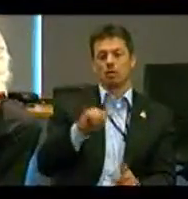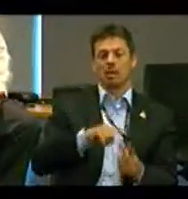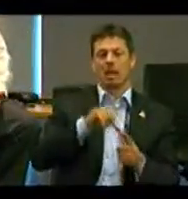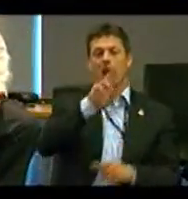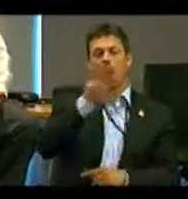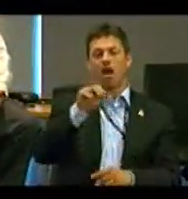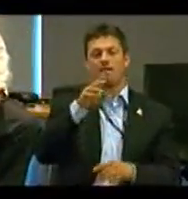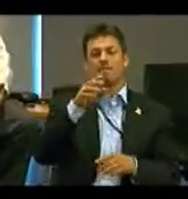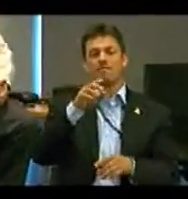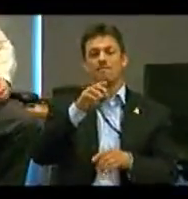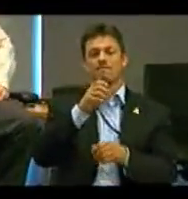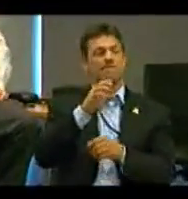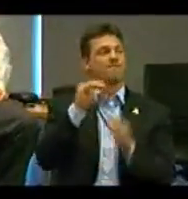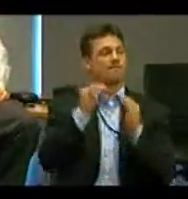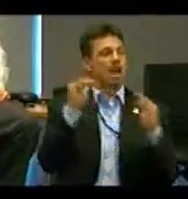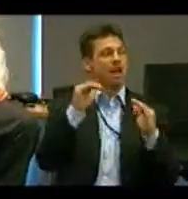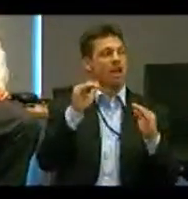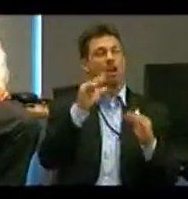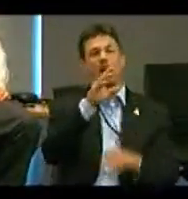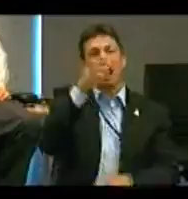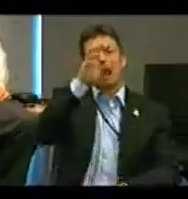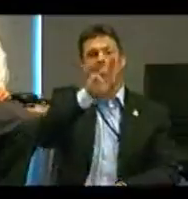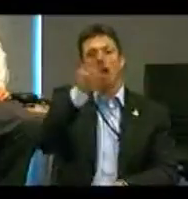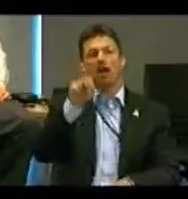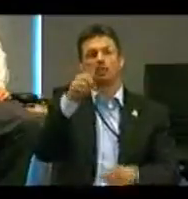unjust educational environments.